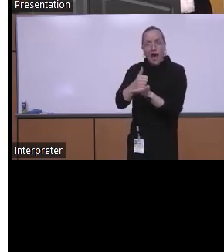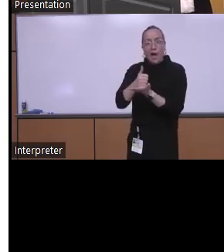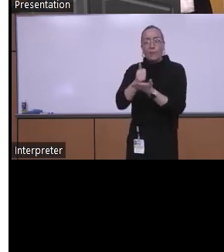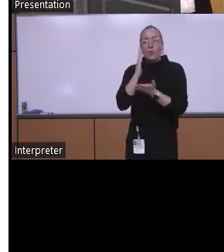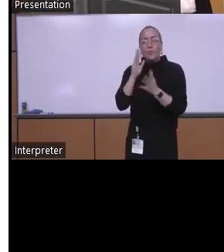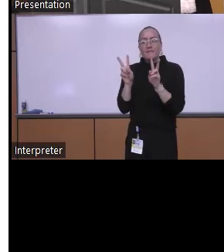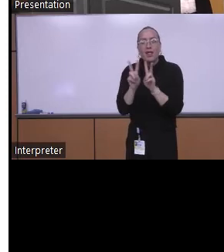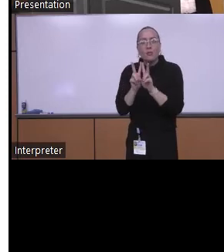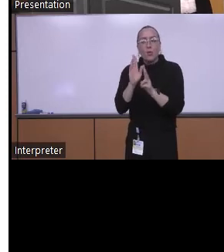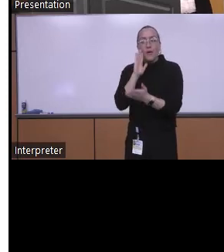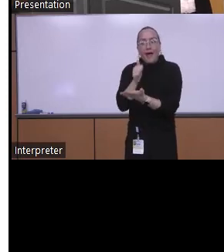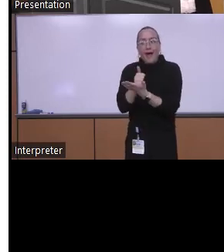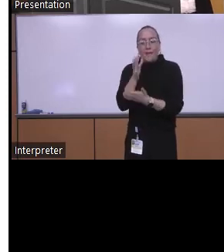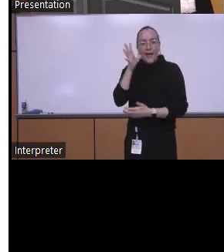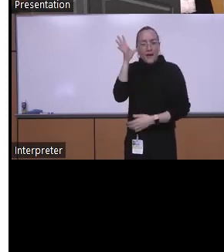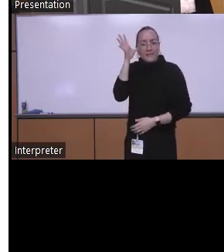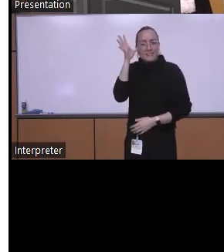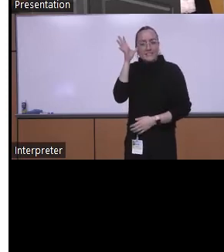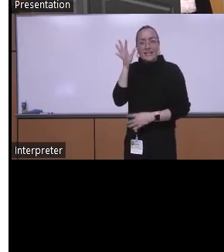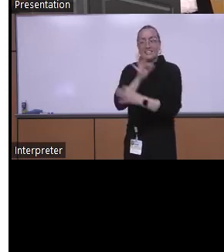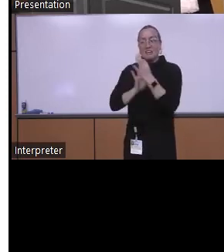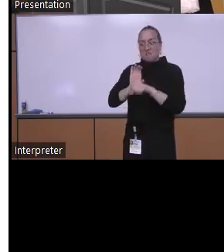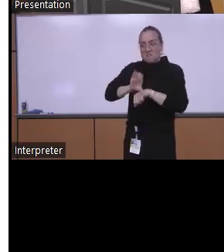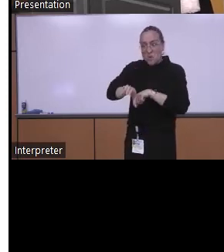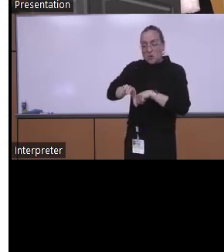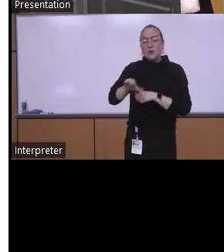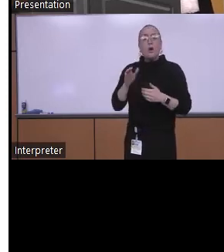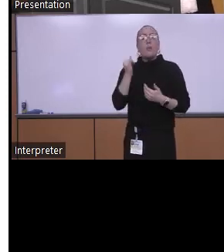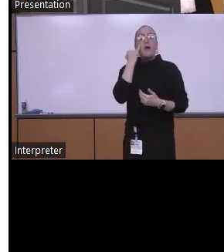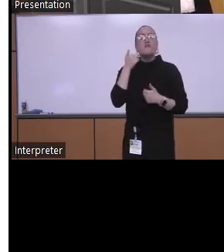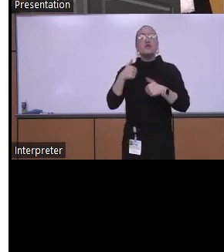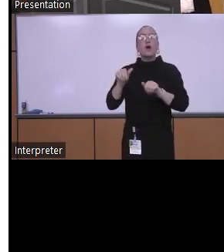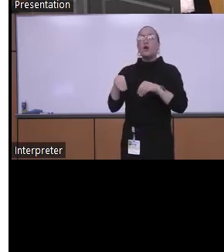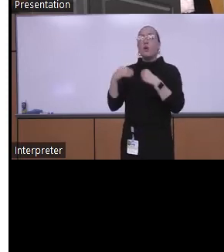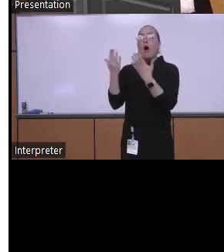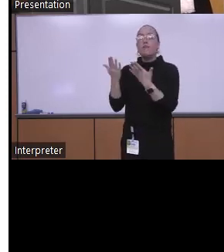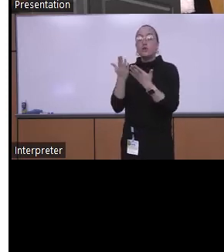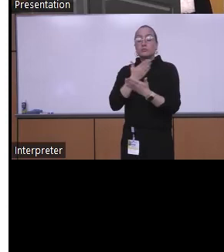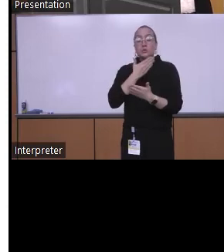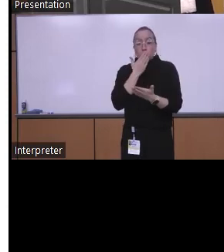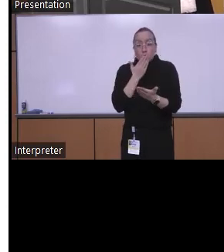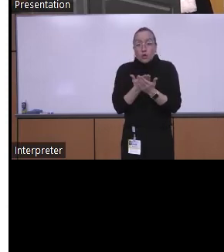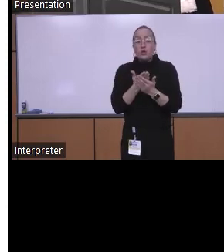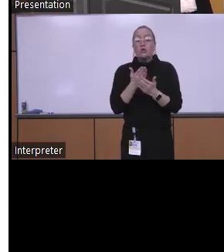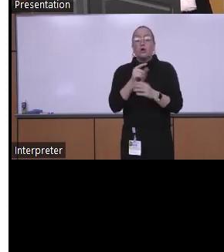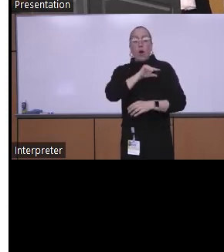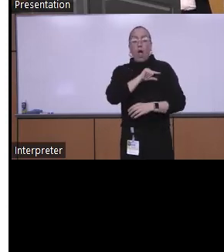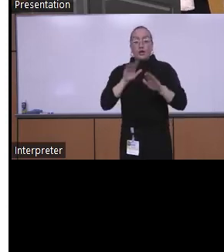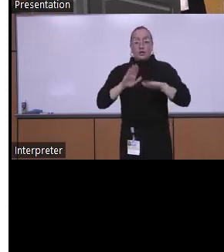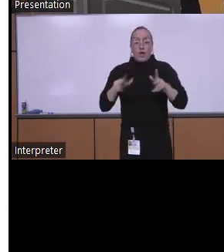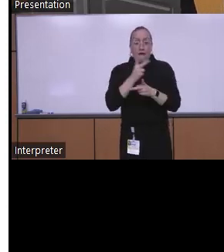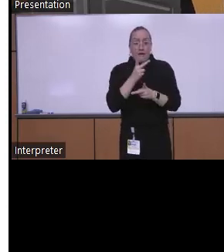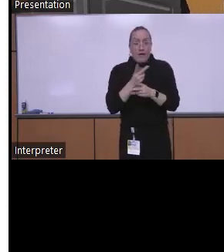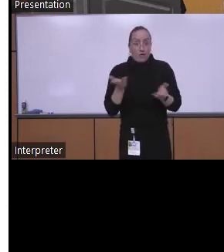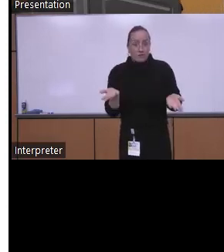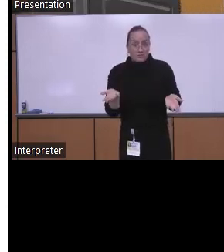that parents clamored to participate in rather than being forced to? What if we tried to offer high quality childcare for kids, like Dr. Fontana showed us? What